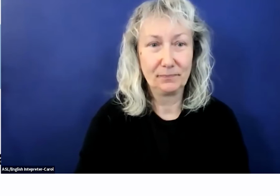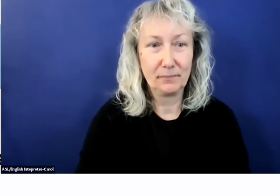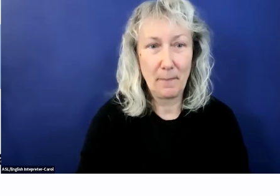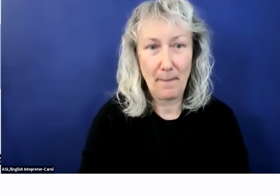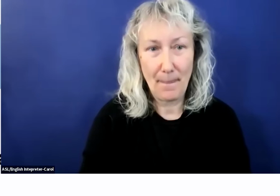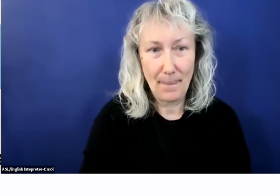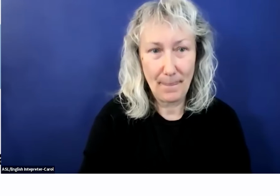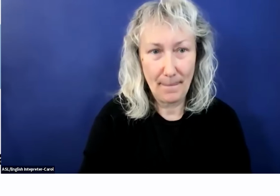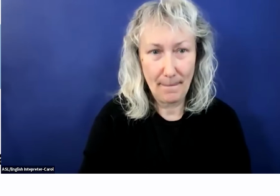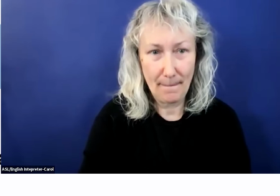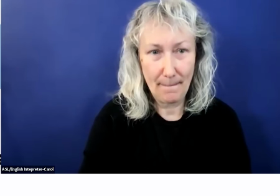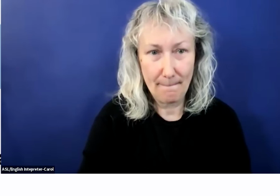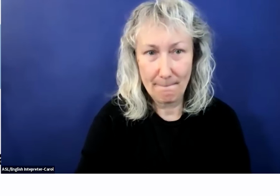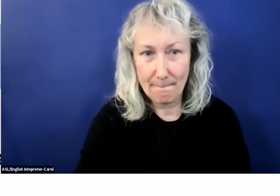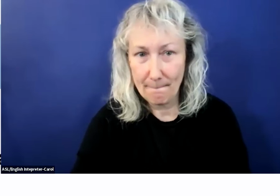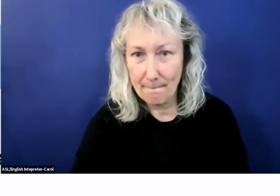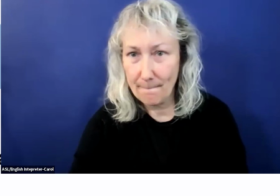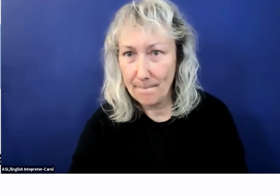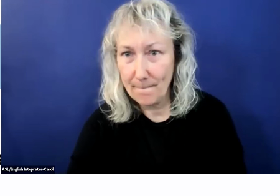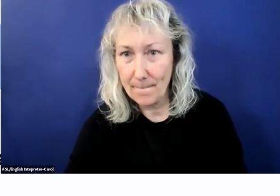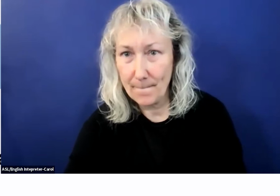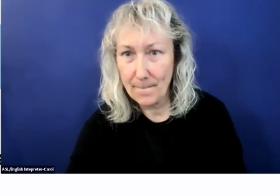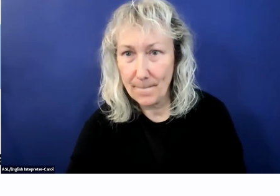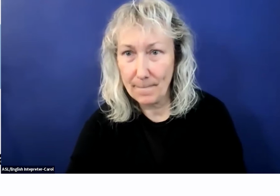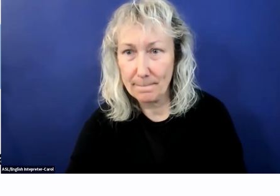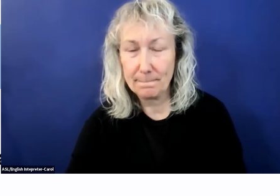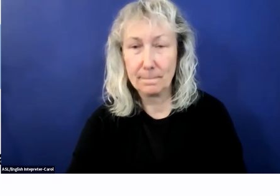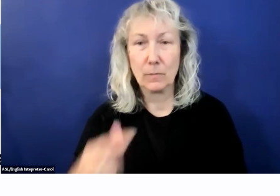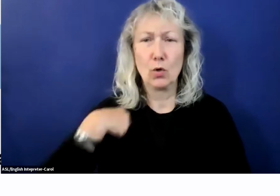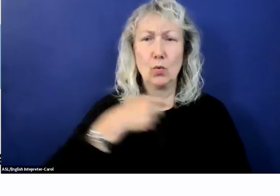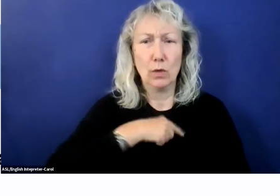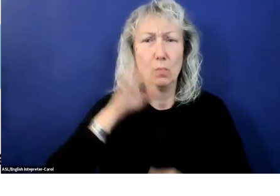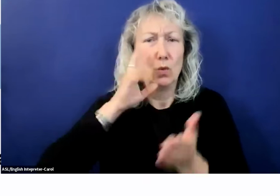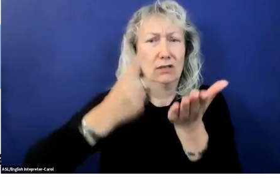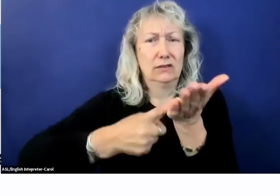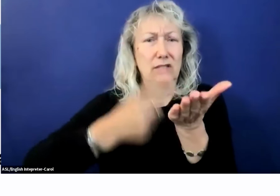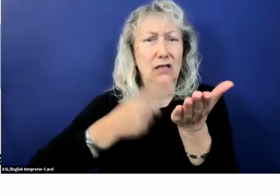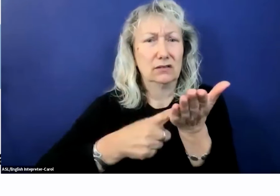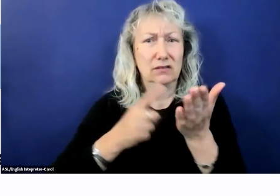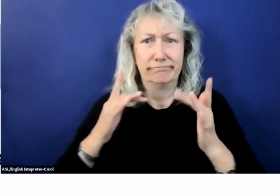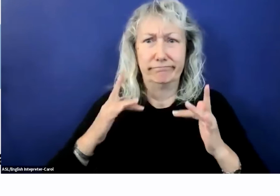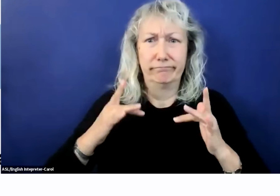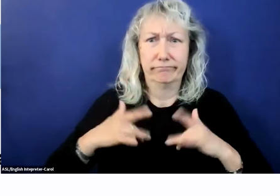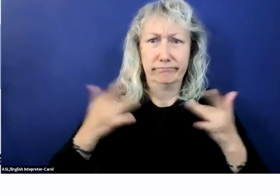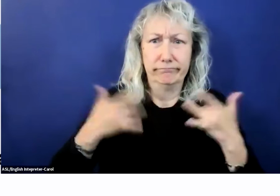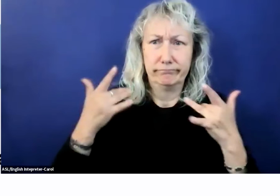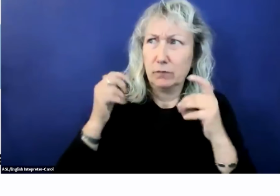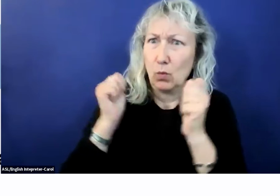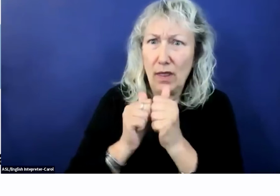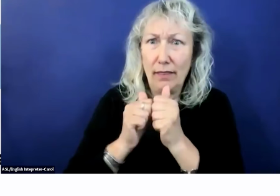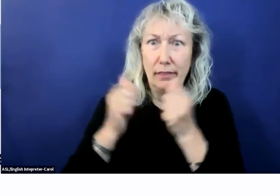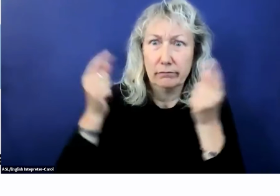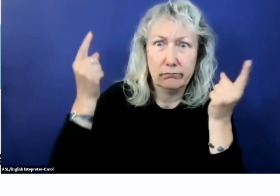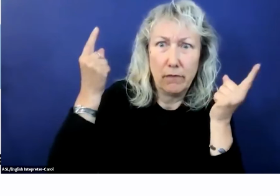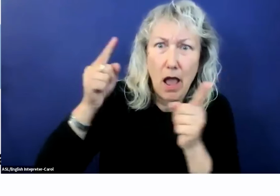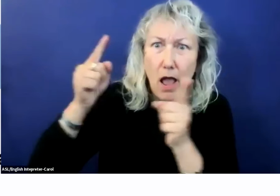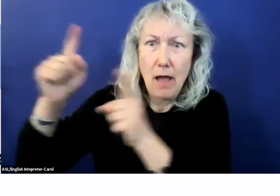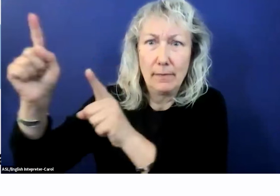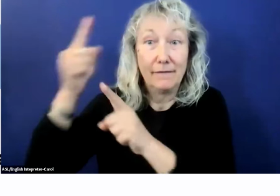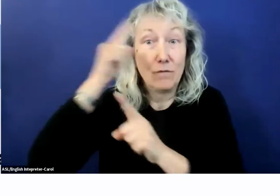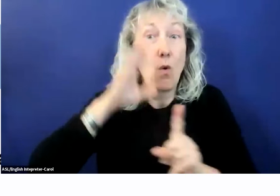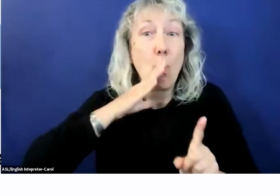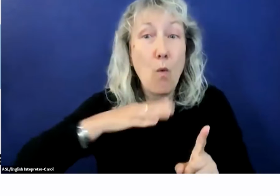This two-part series focuses on the unique challenges older adults experience in preparing for emergencies, such as